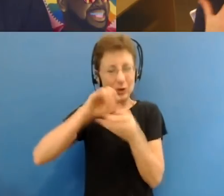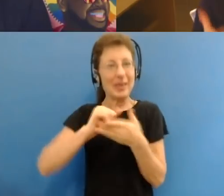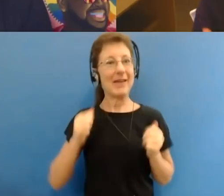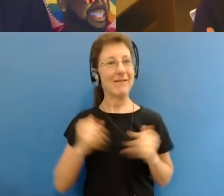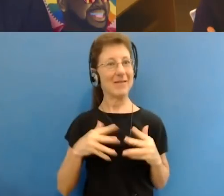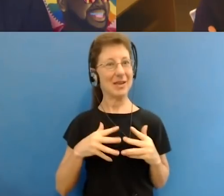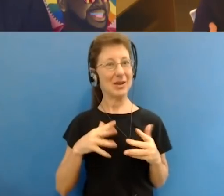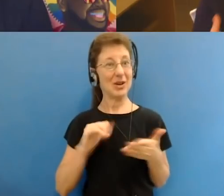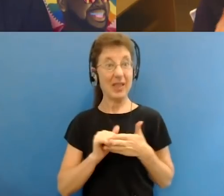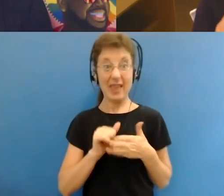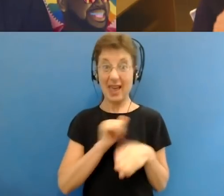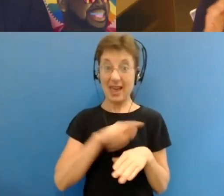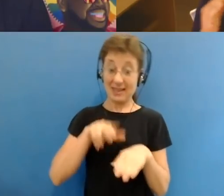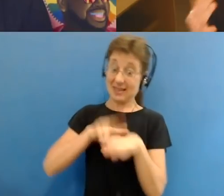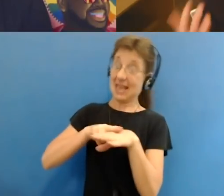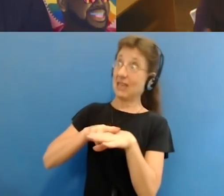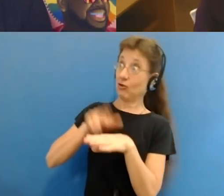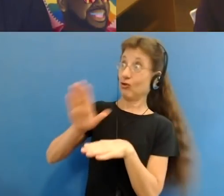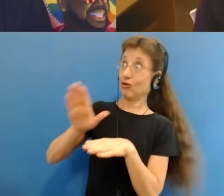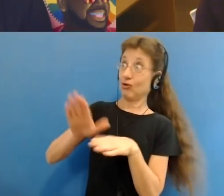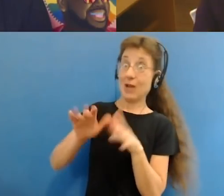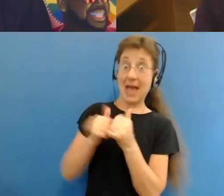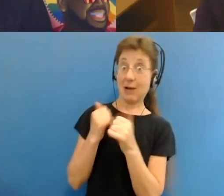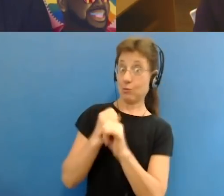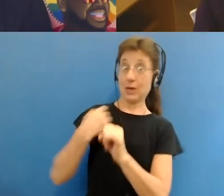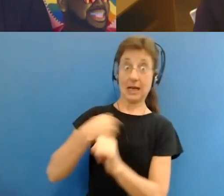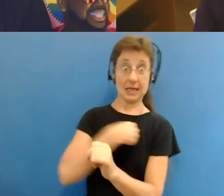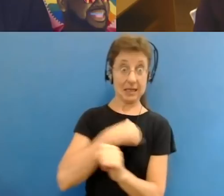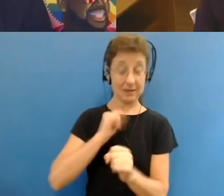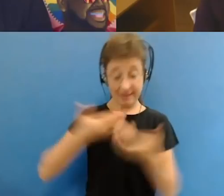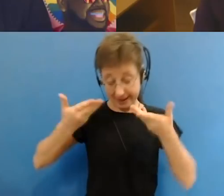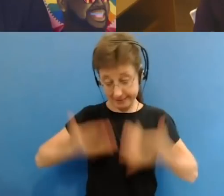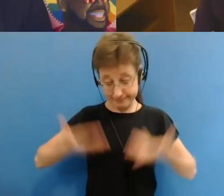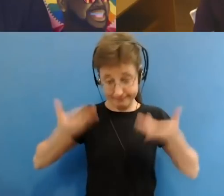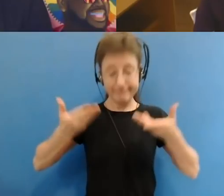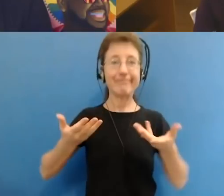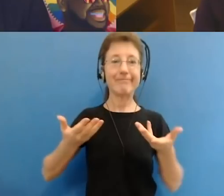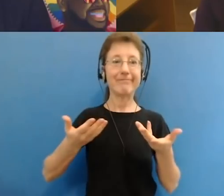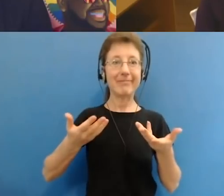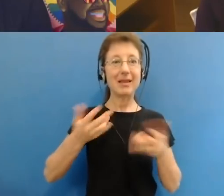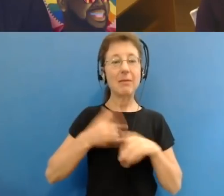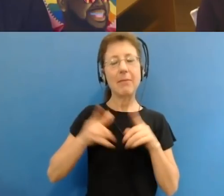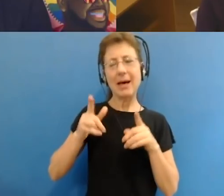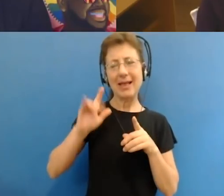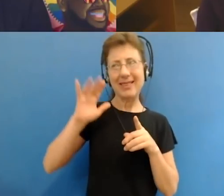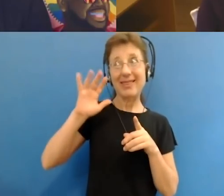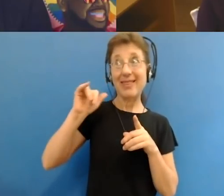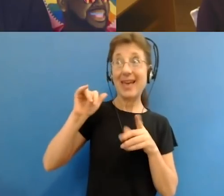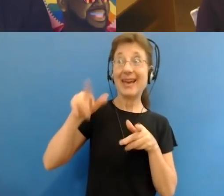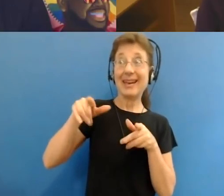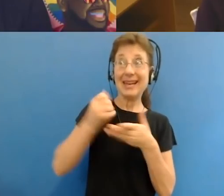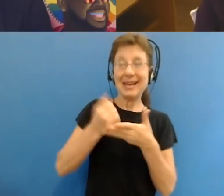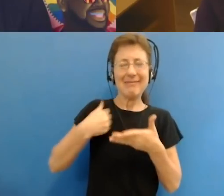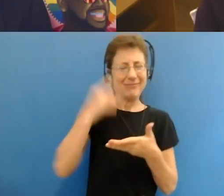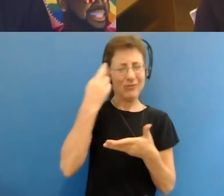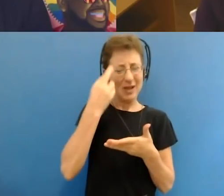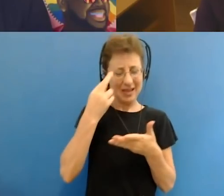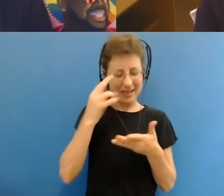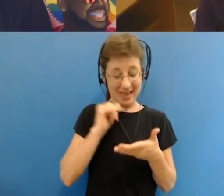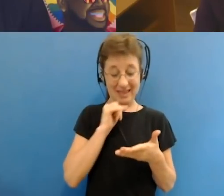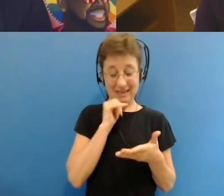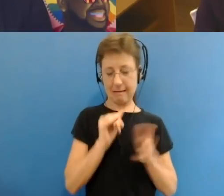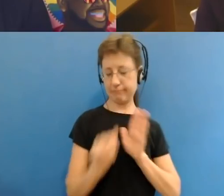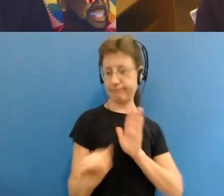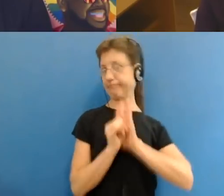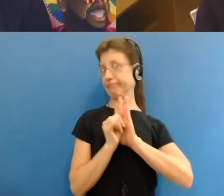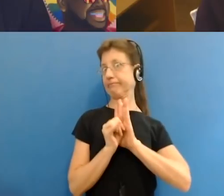our organism that helps us to realize that that's not our identity. It's not the bound, there's a formless presence